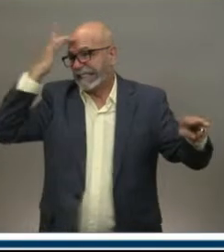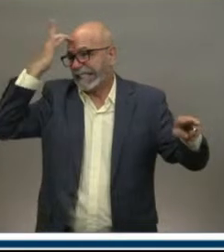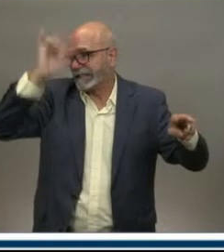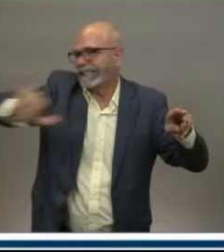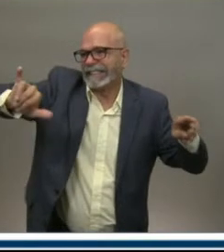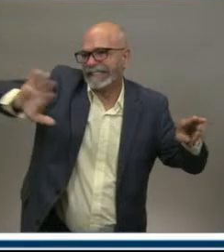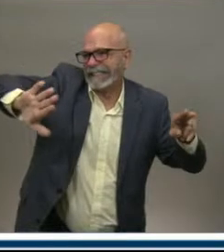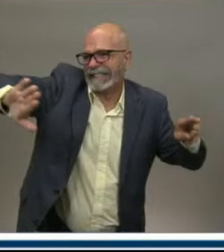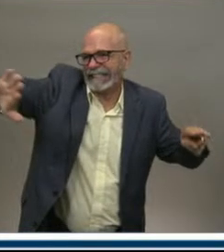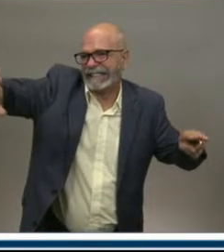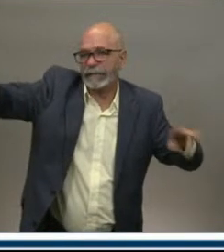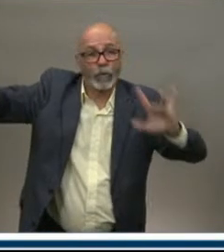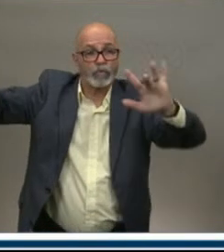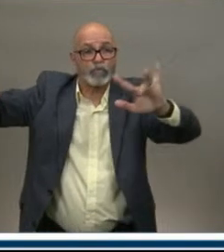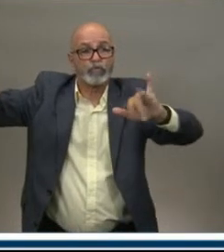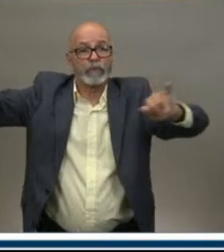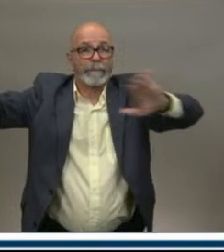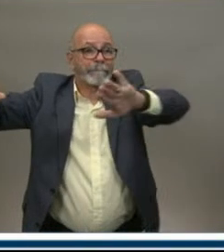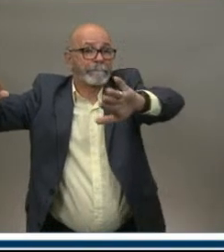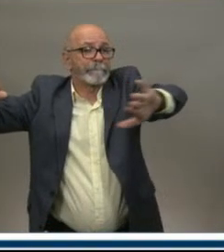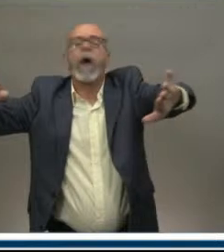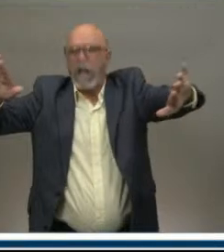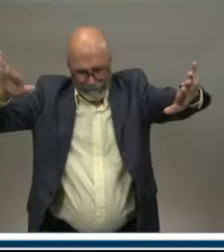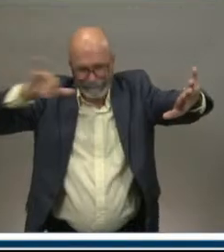can isolate and support,